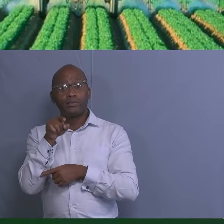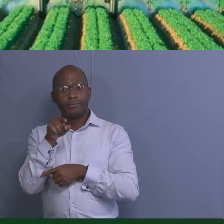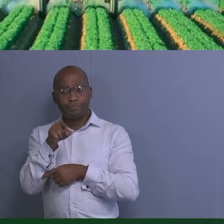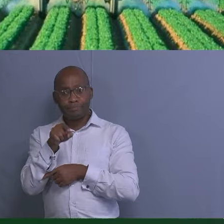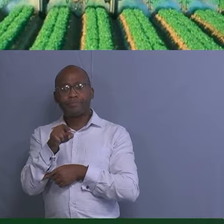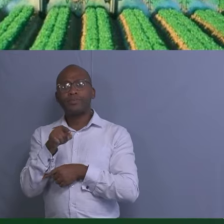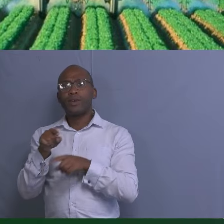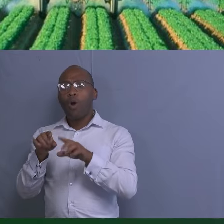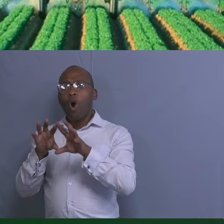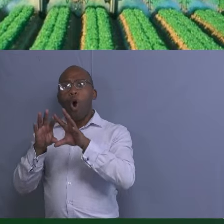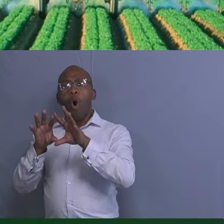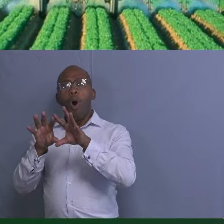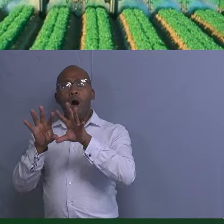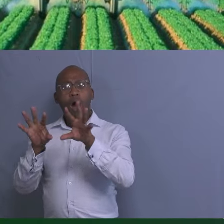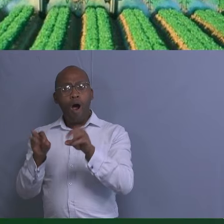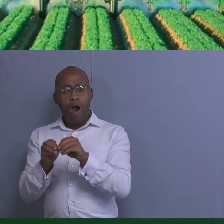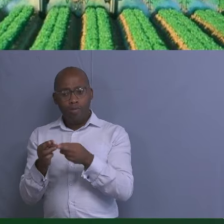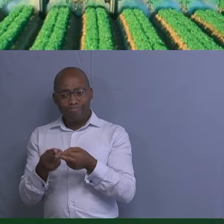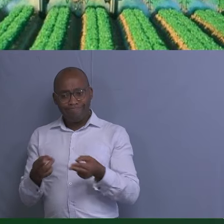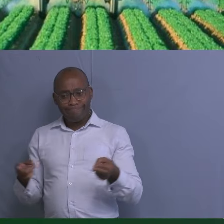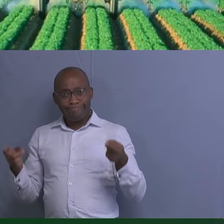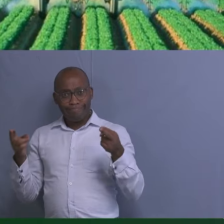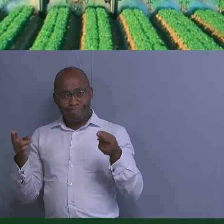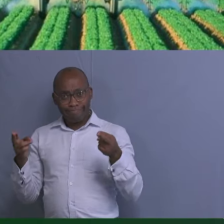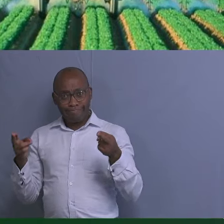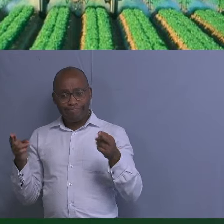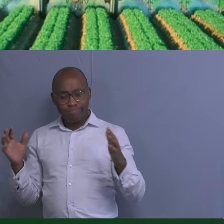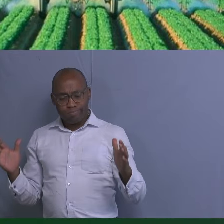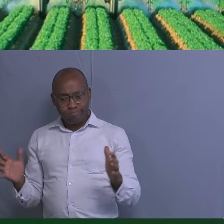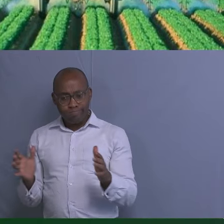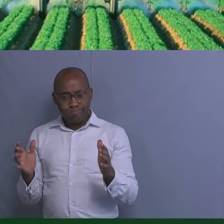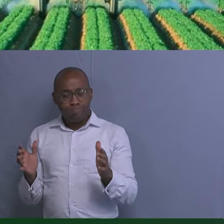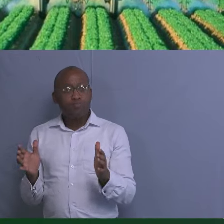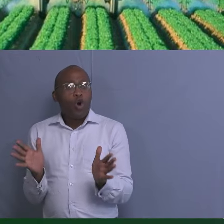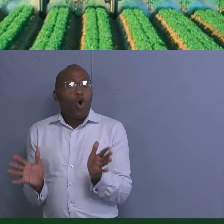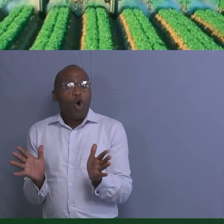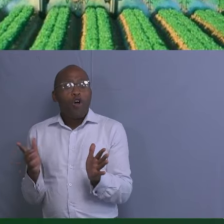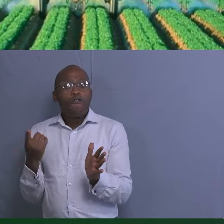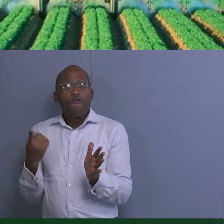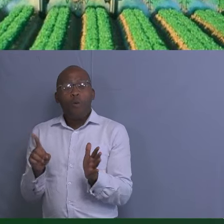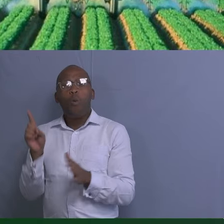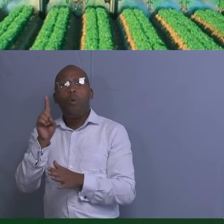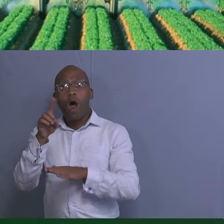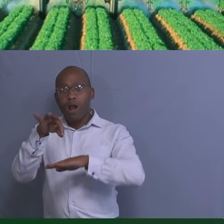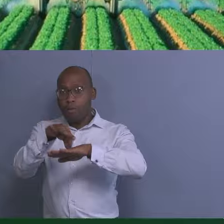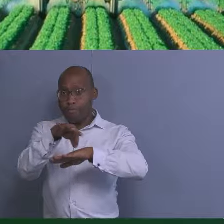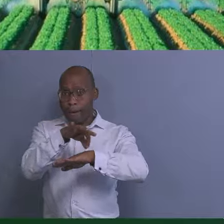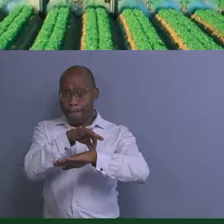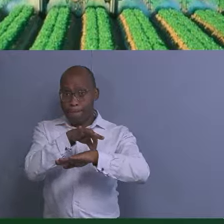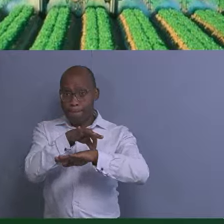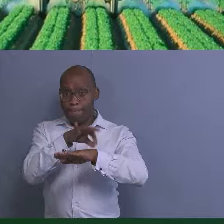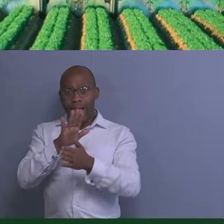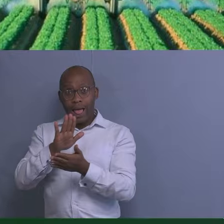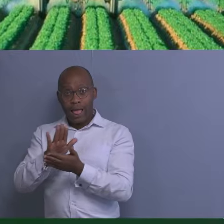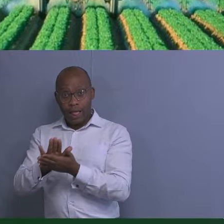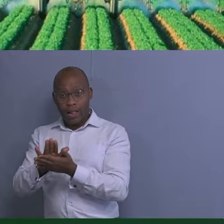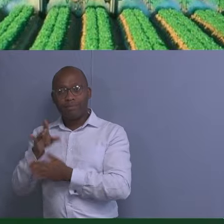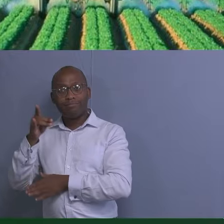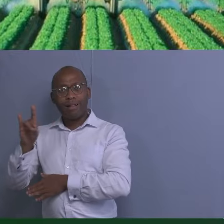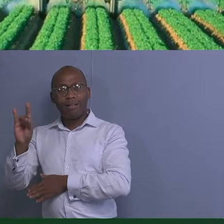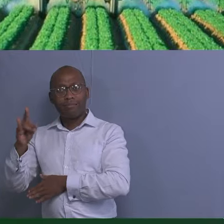resources for the production of crops and animals. We understand that farmers use different resources